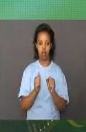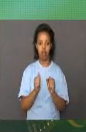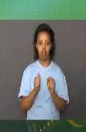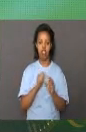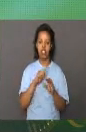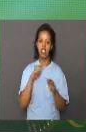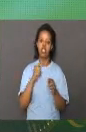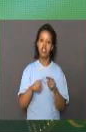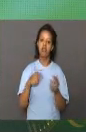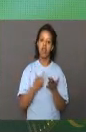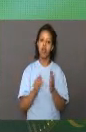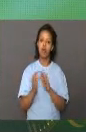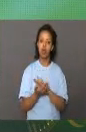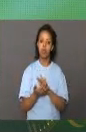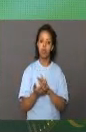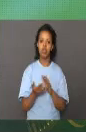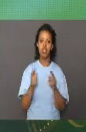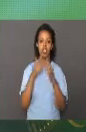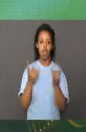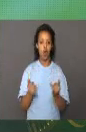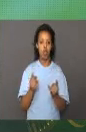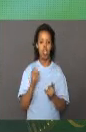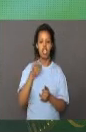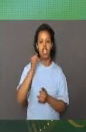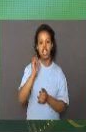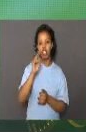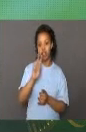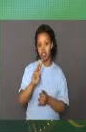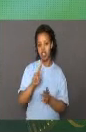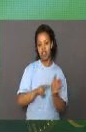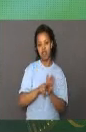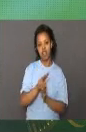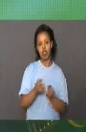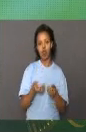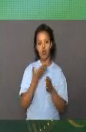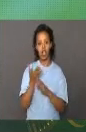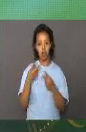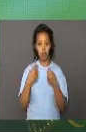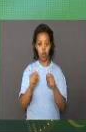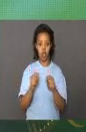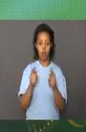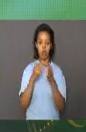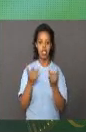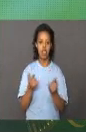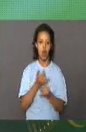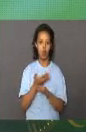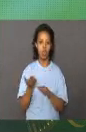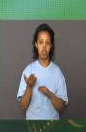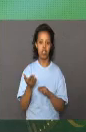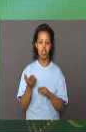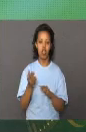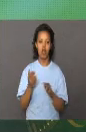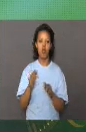to this development is that HIV is an unpredictable virus that